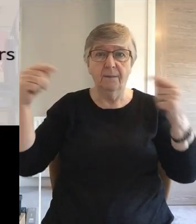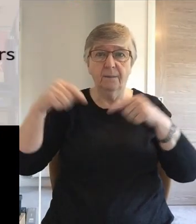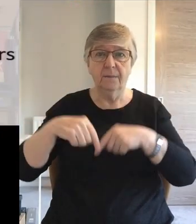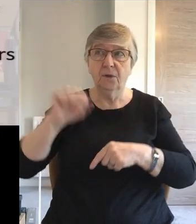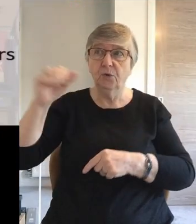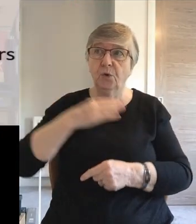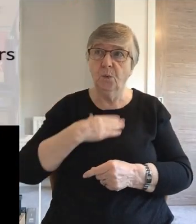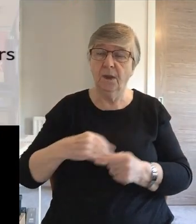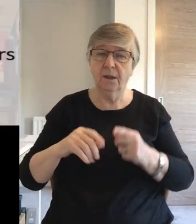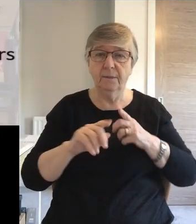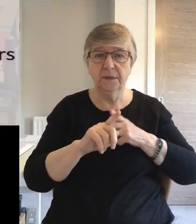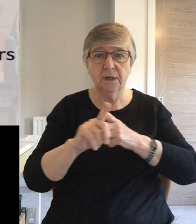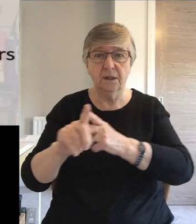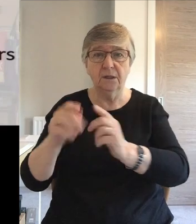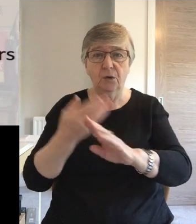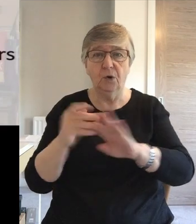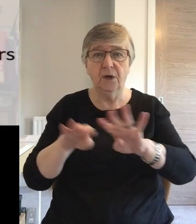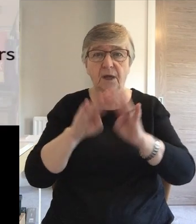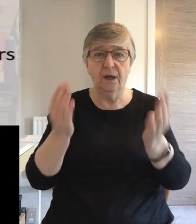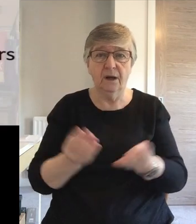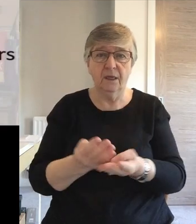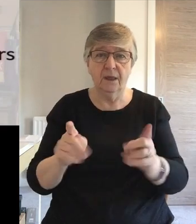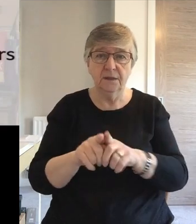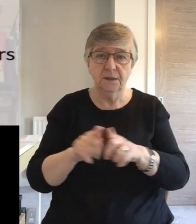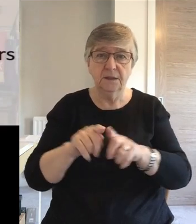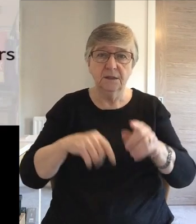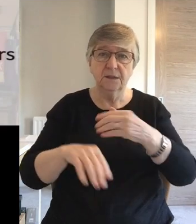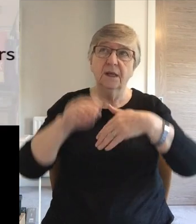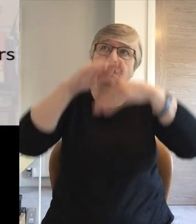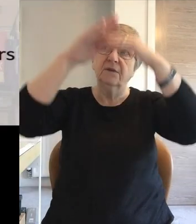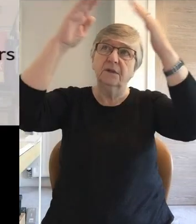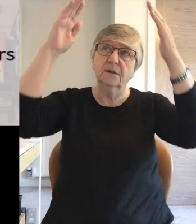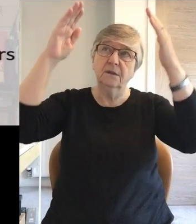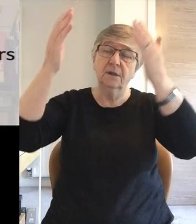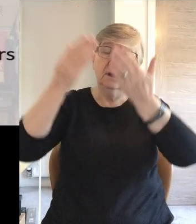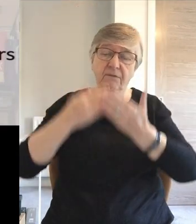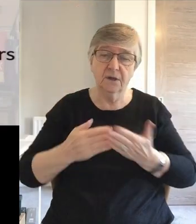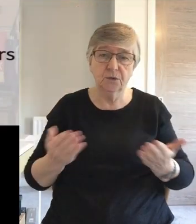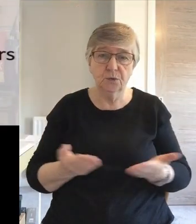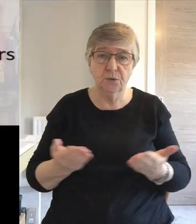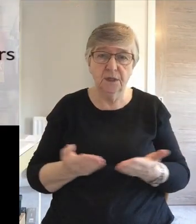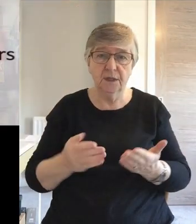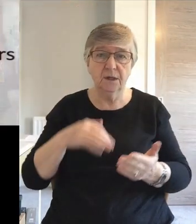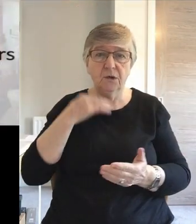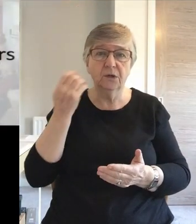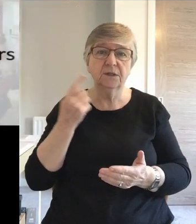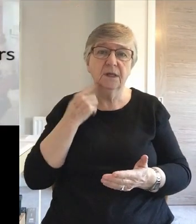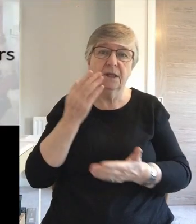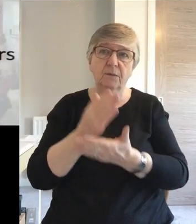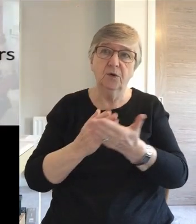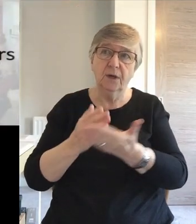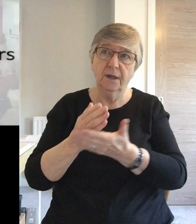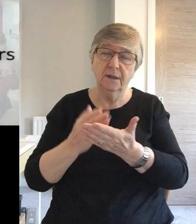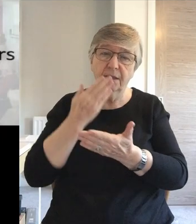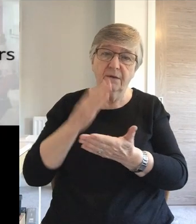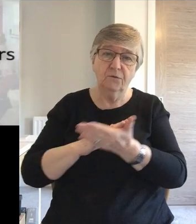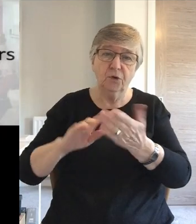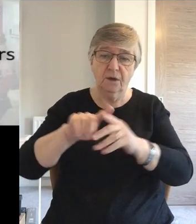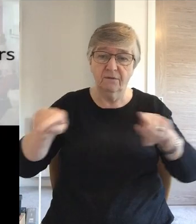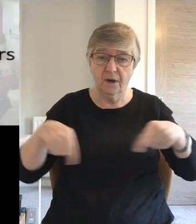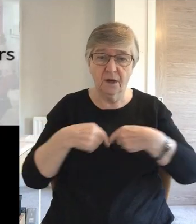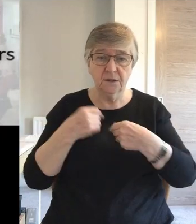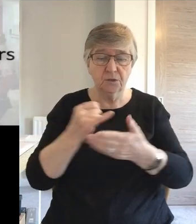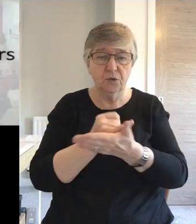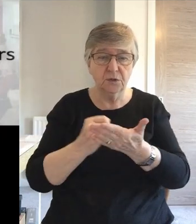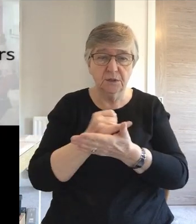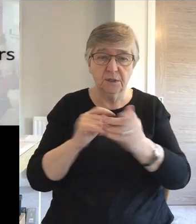come, your will be done on earth as it is in heaven. Give us today our daily bread.